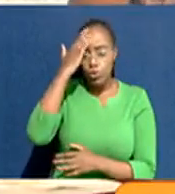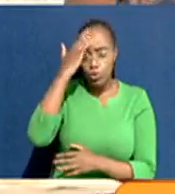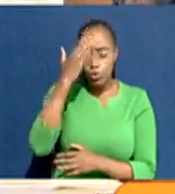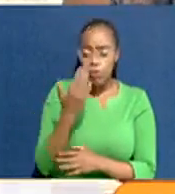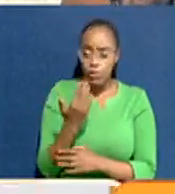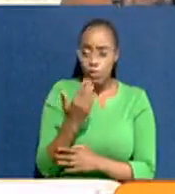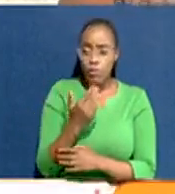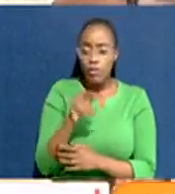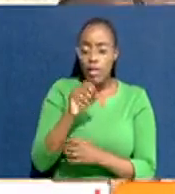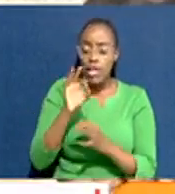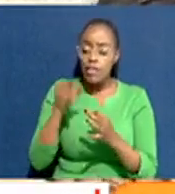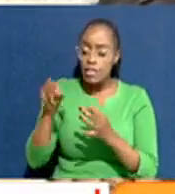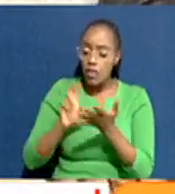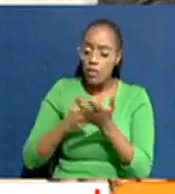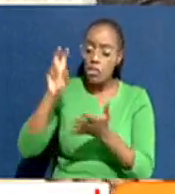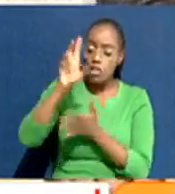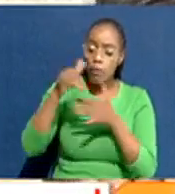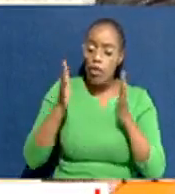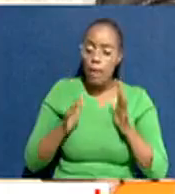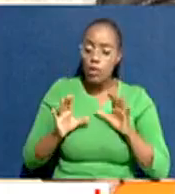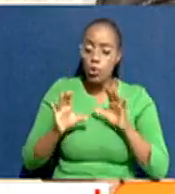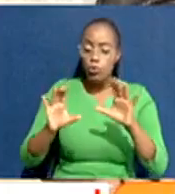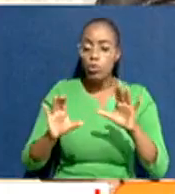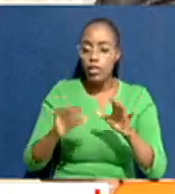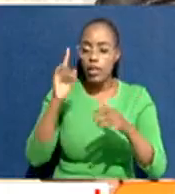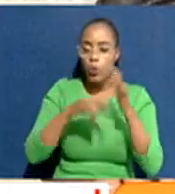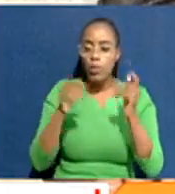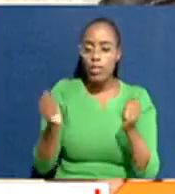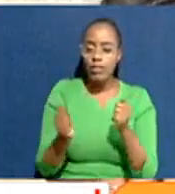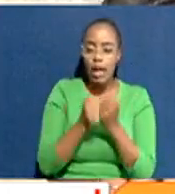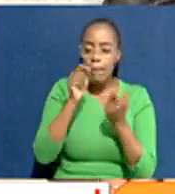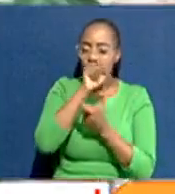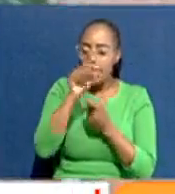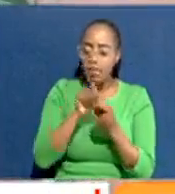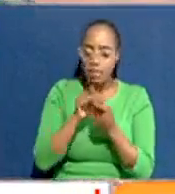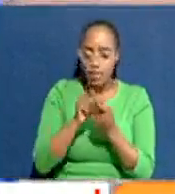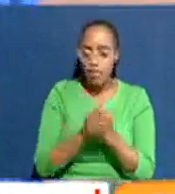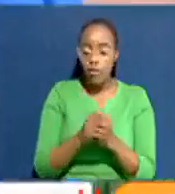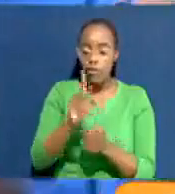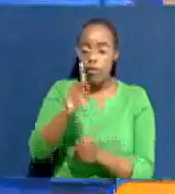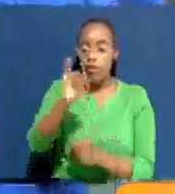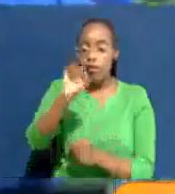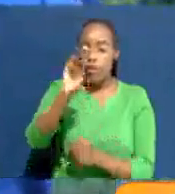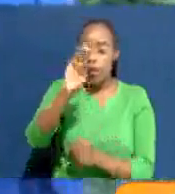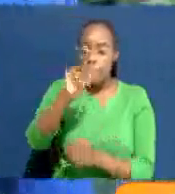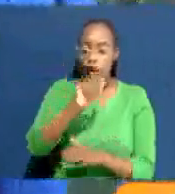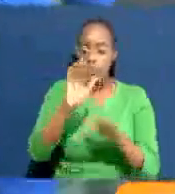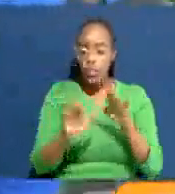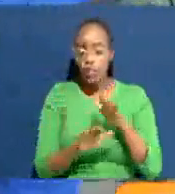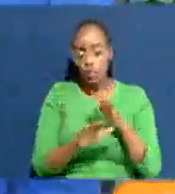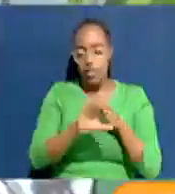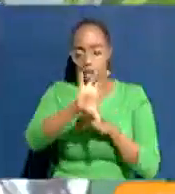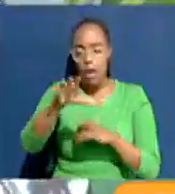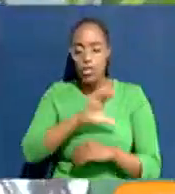ni kama ajirusha ama ajirushwa and what exactly was happening uko juu. Kiamba Deputy County Commissioner